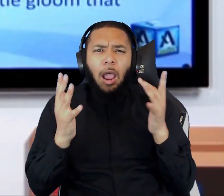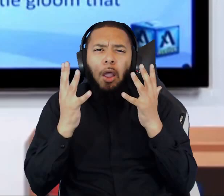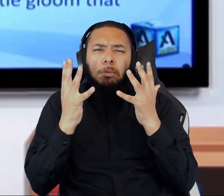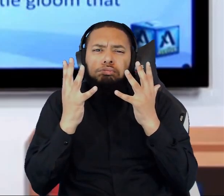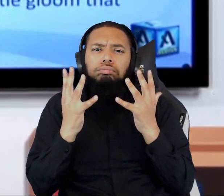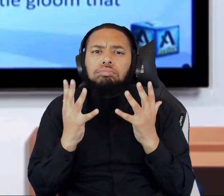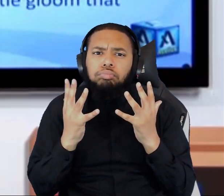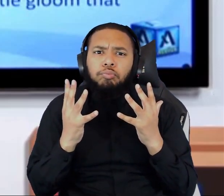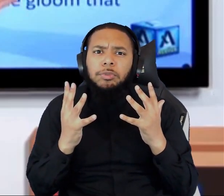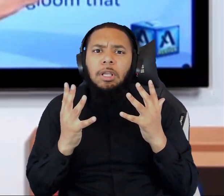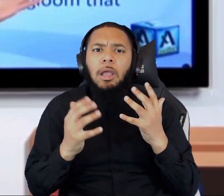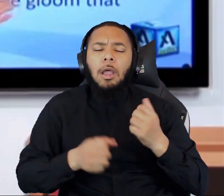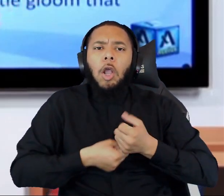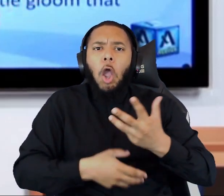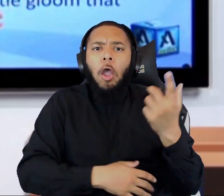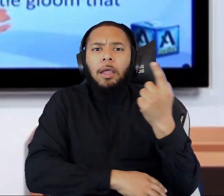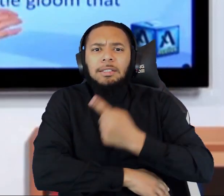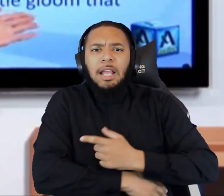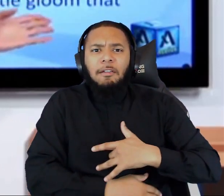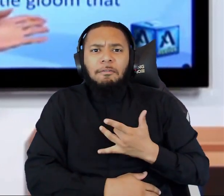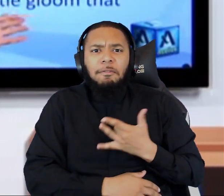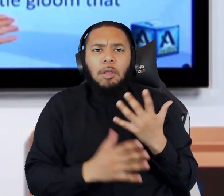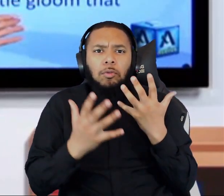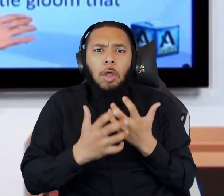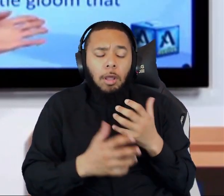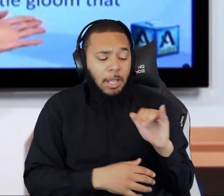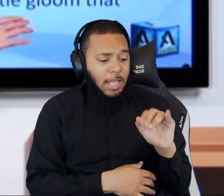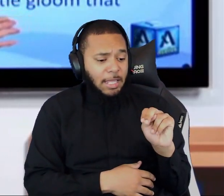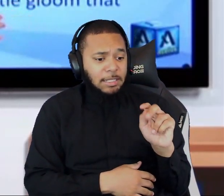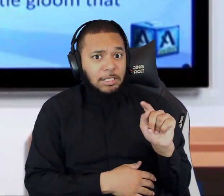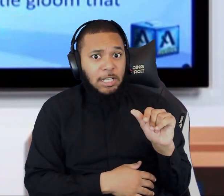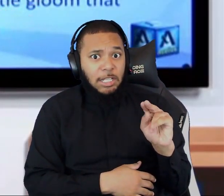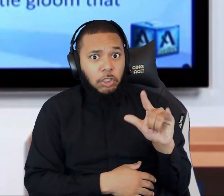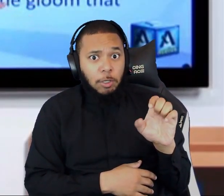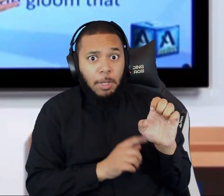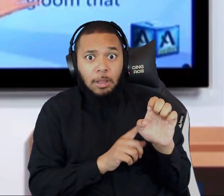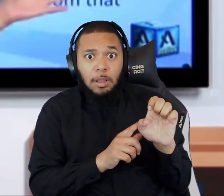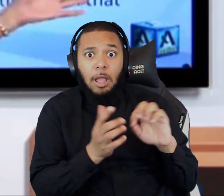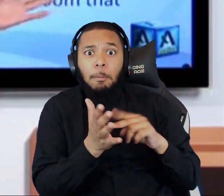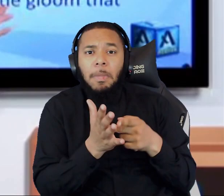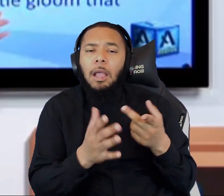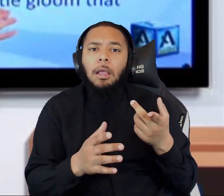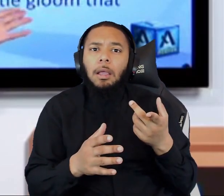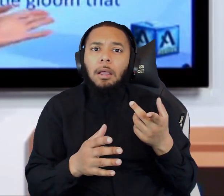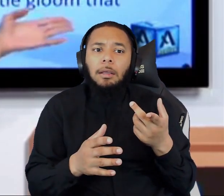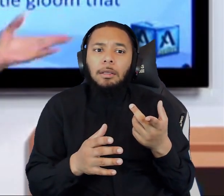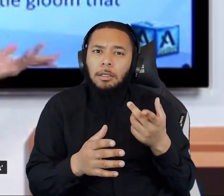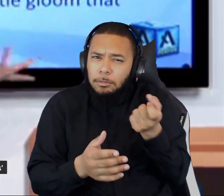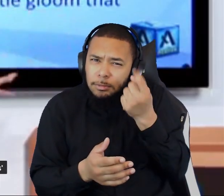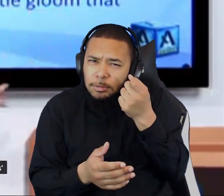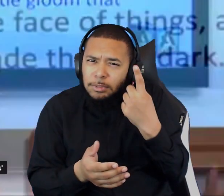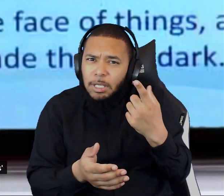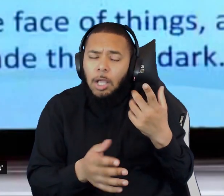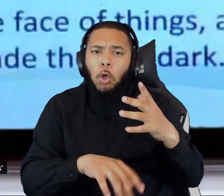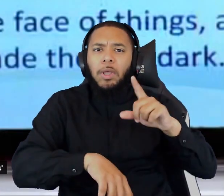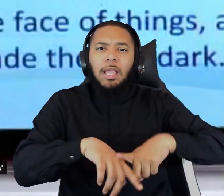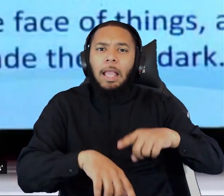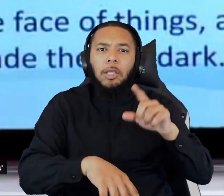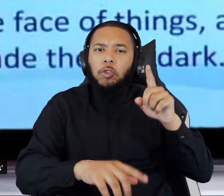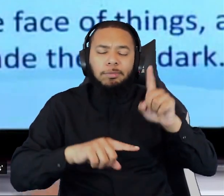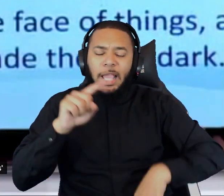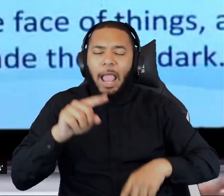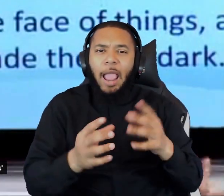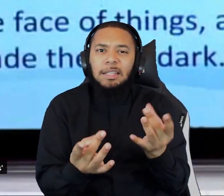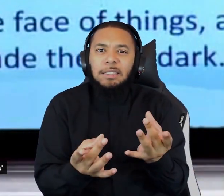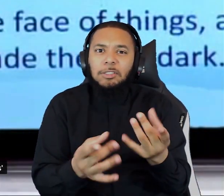dark. Now, do you know what intangible means? A subtle gloom, intangible pall, subtle gloom. So the